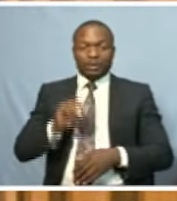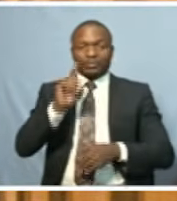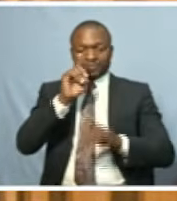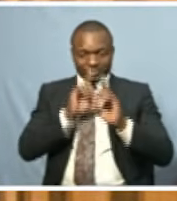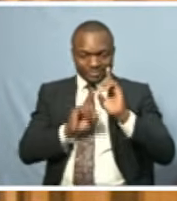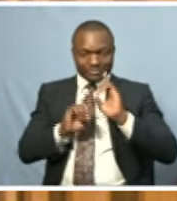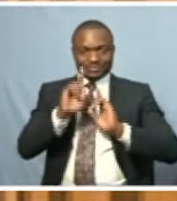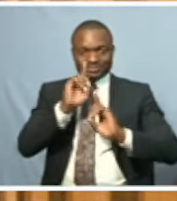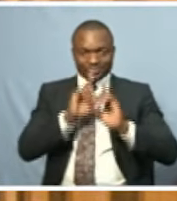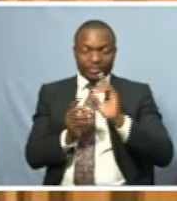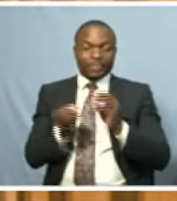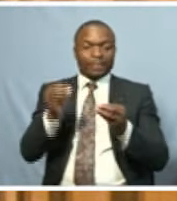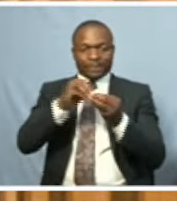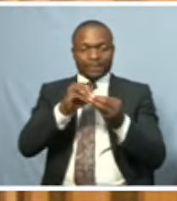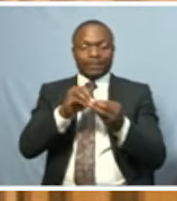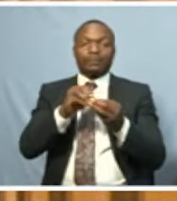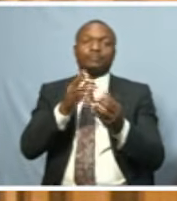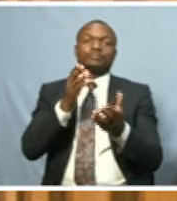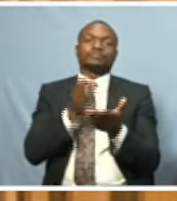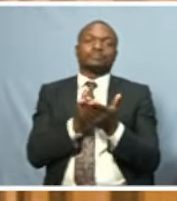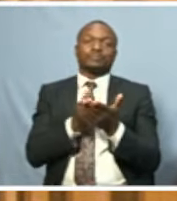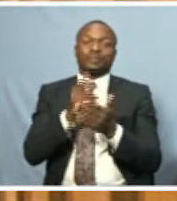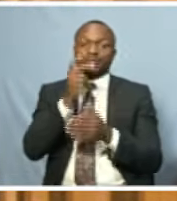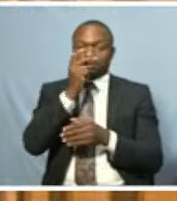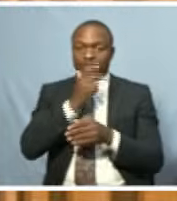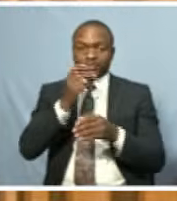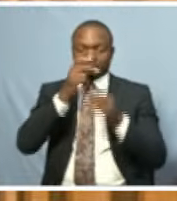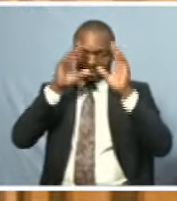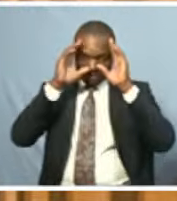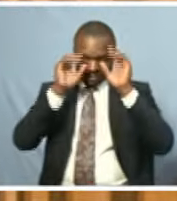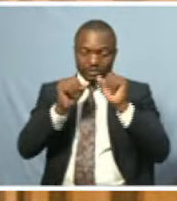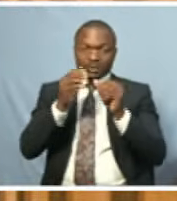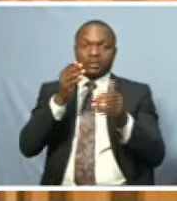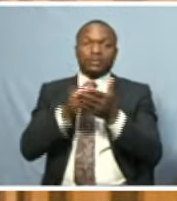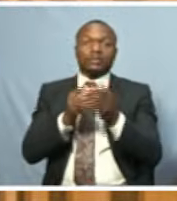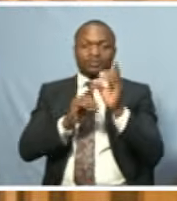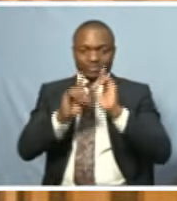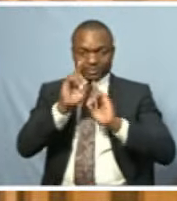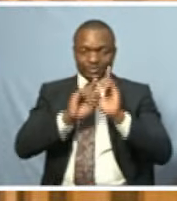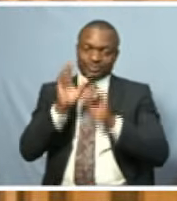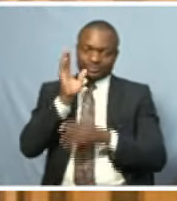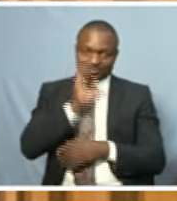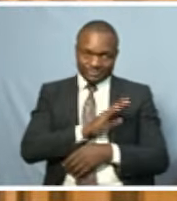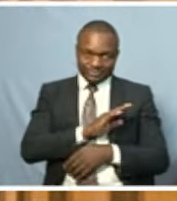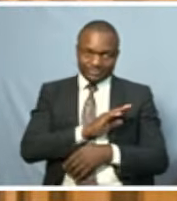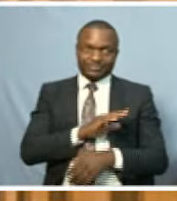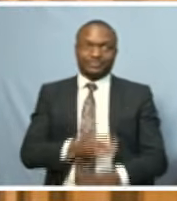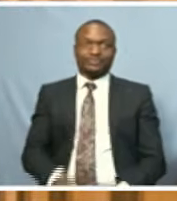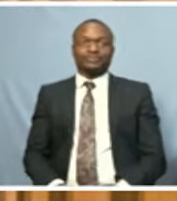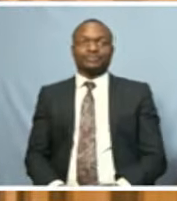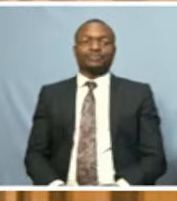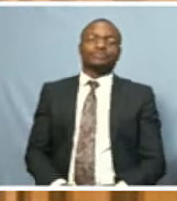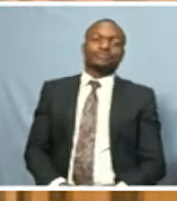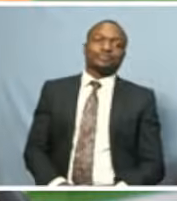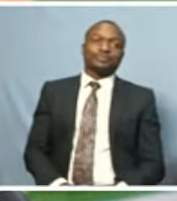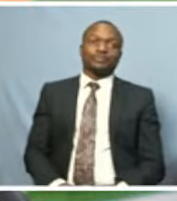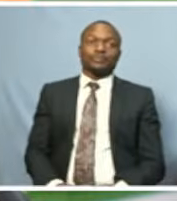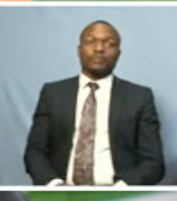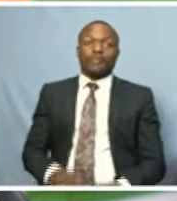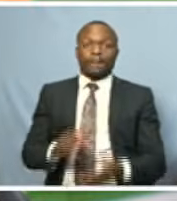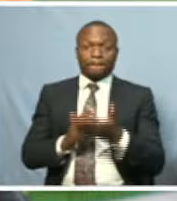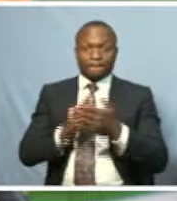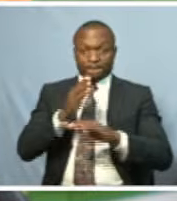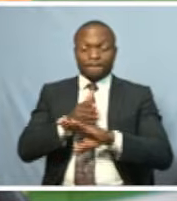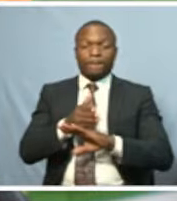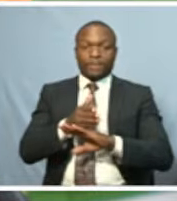been, adding their voice to the President's speech. And this debate has since, come to a close today. Yes, thereafter,